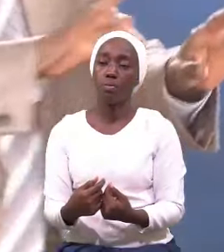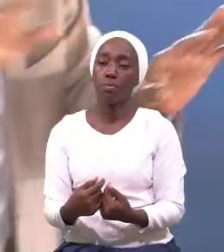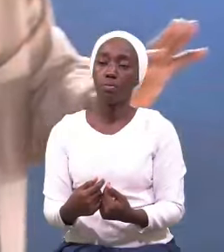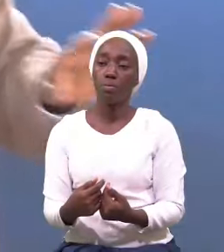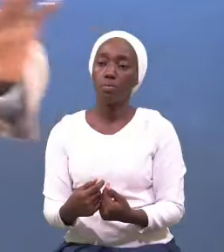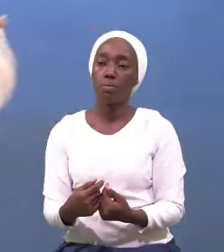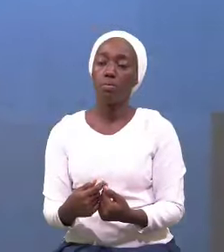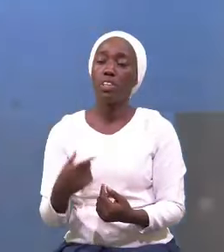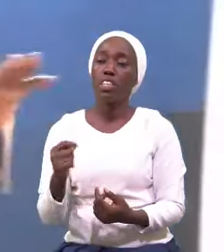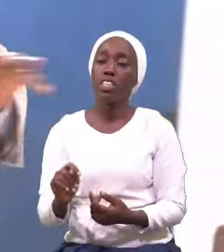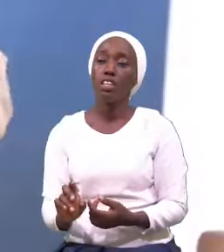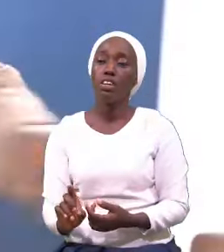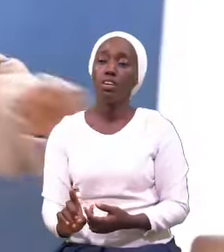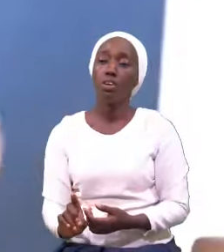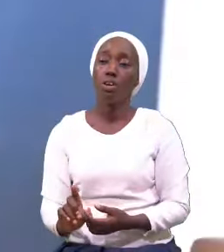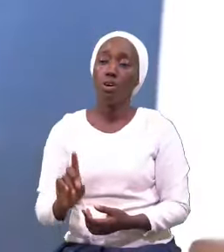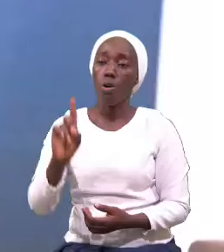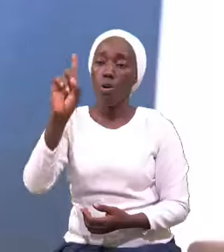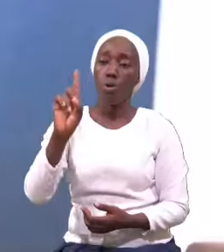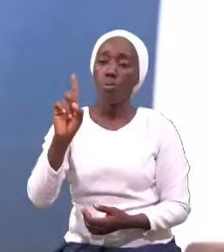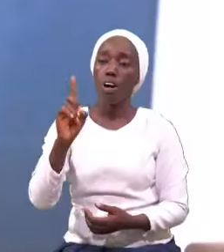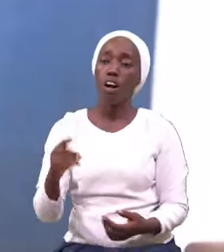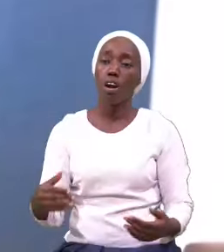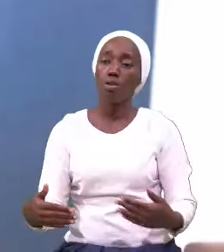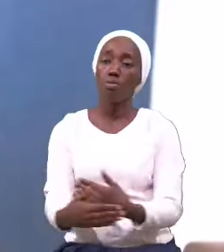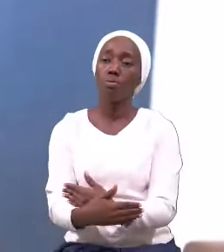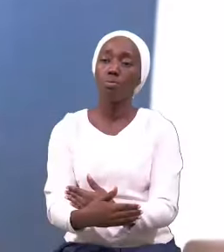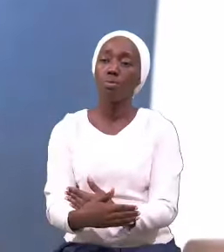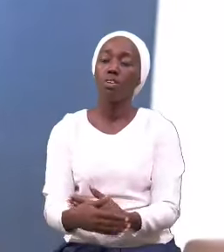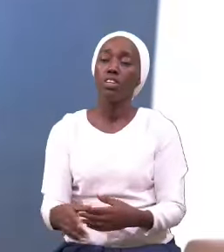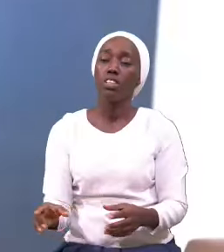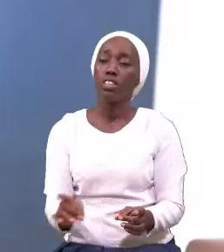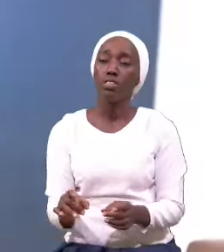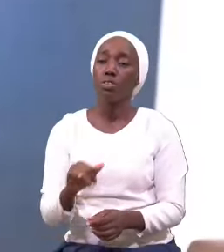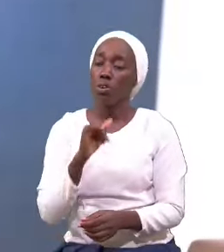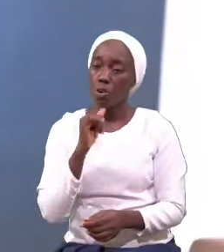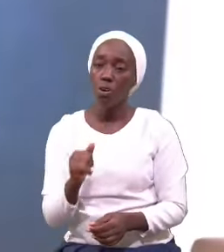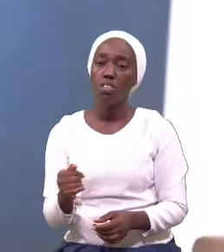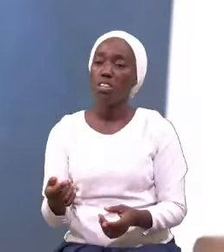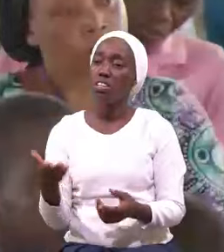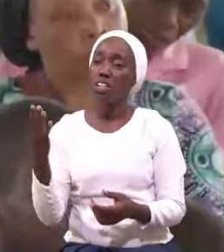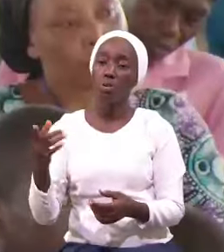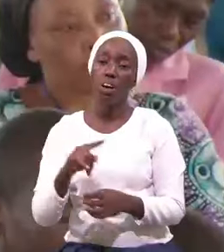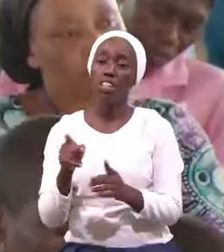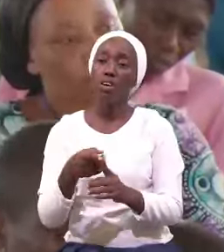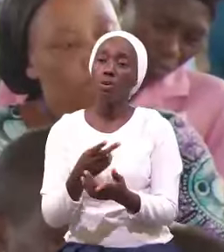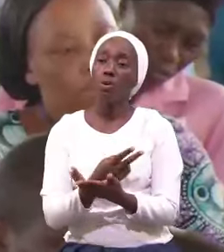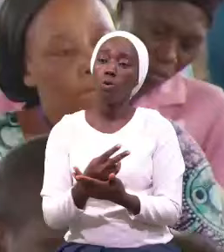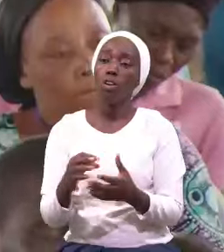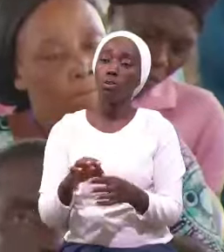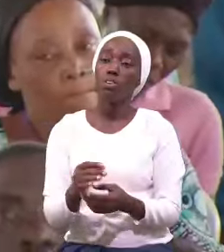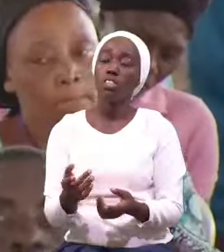The upper room did not take fear away from them before the Holy Ghost came.